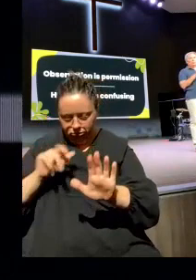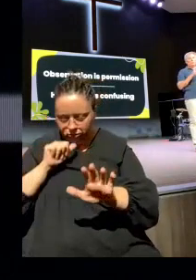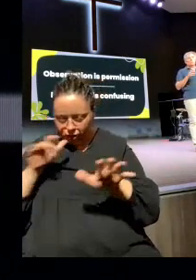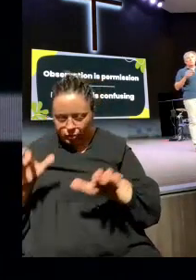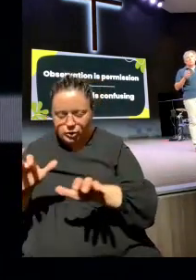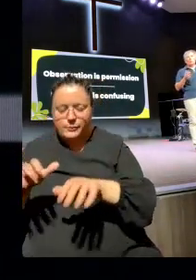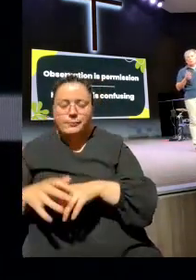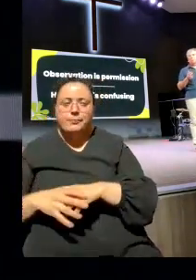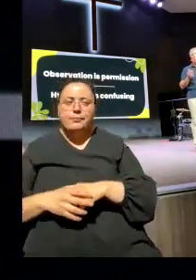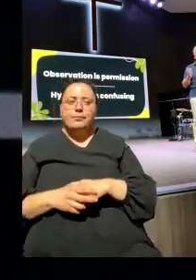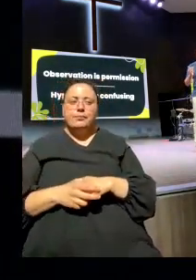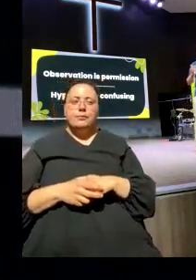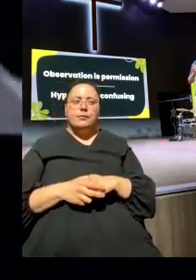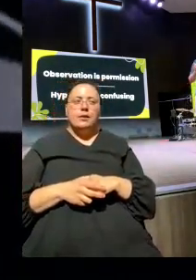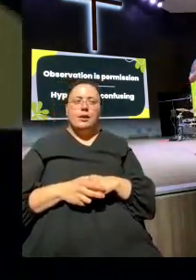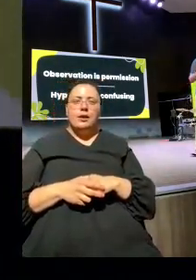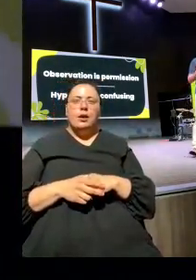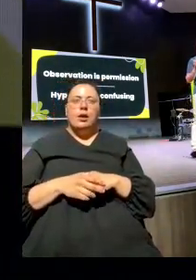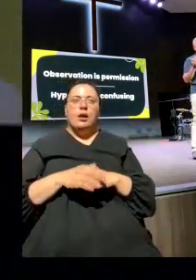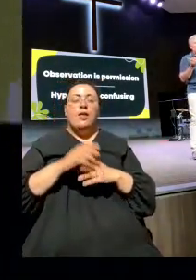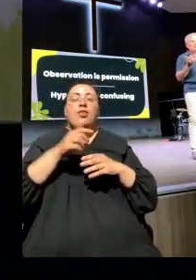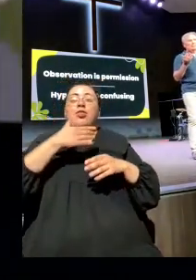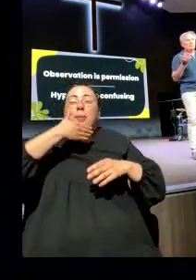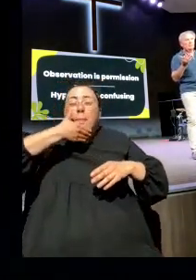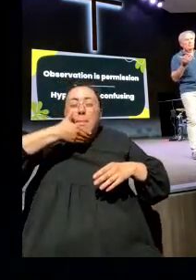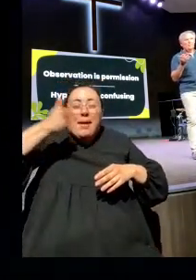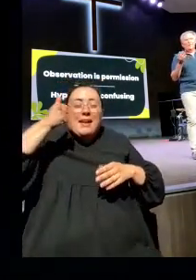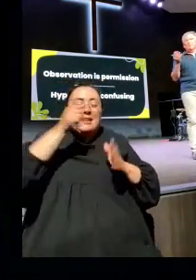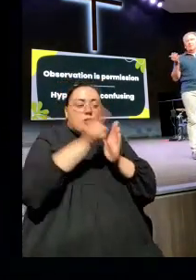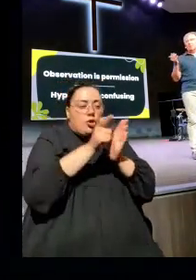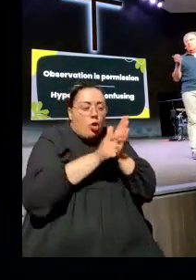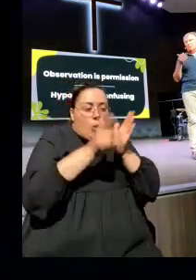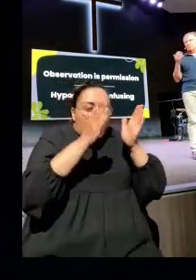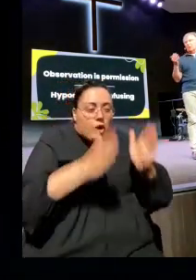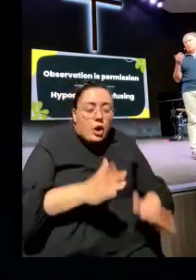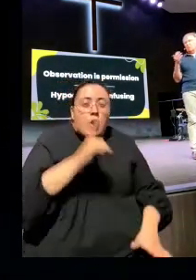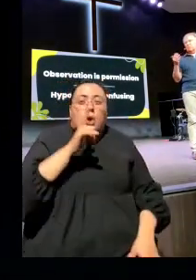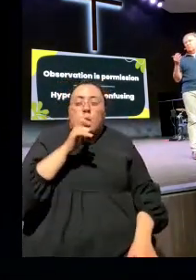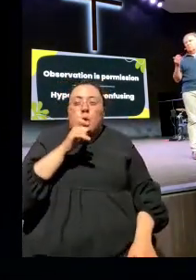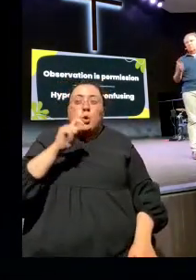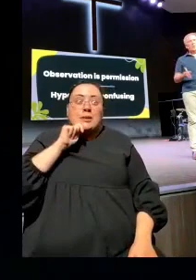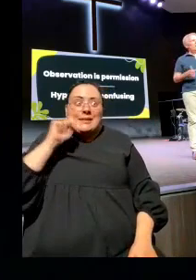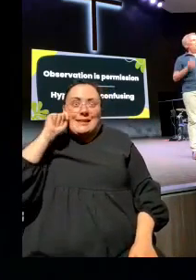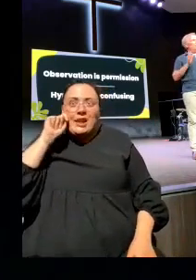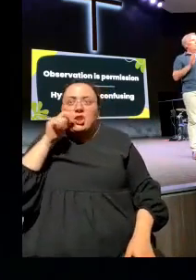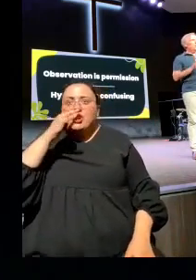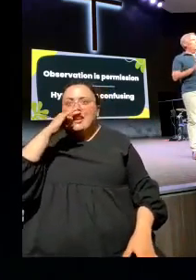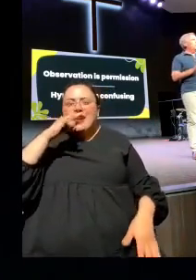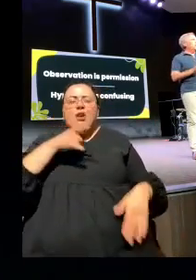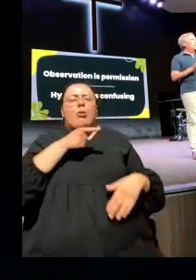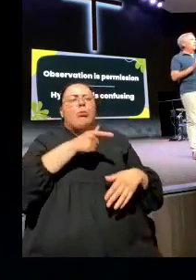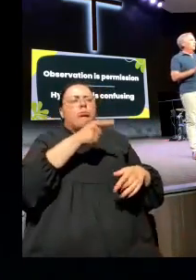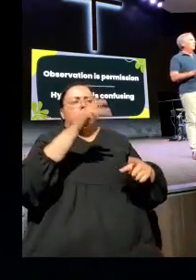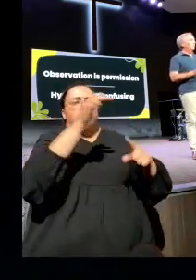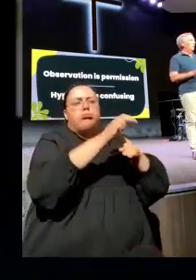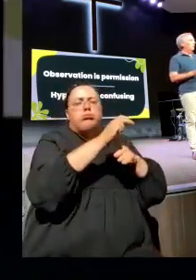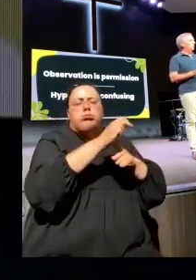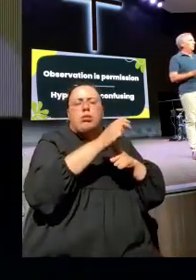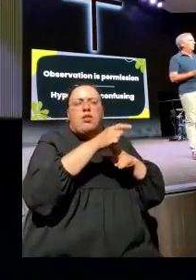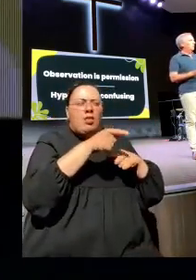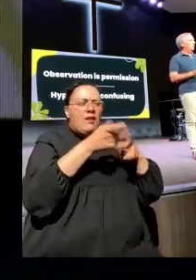than a middle school kid, right? You know that, right? If you're around middle schoolers, boy, those kids know the